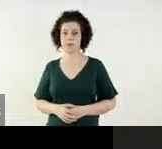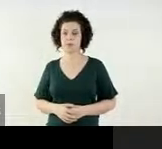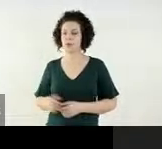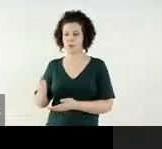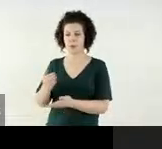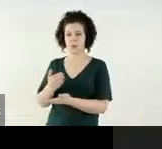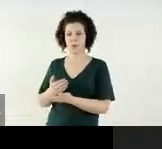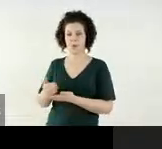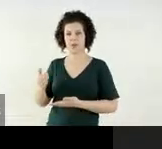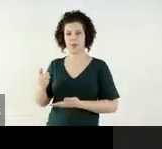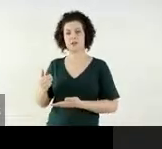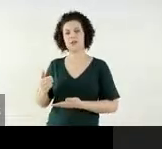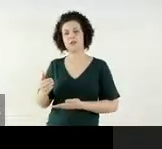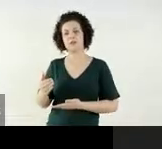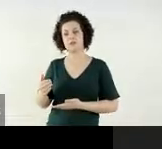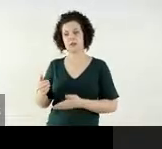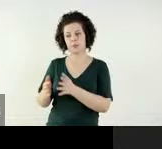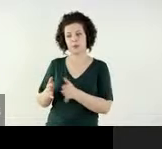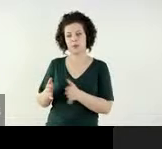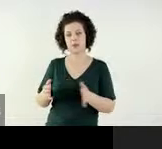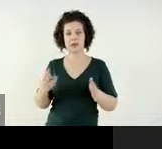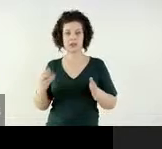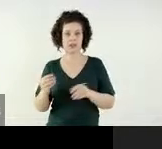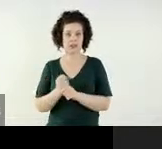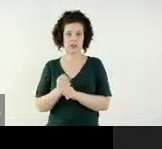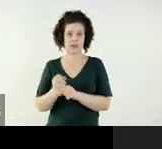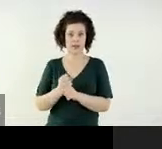Here again, Ruth Mountain Grove,